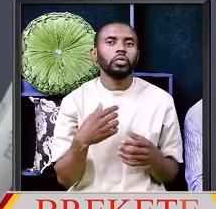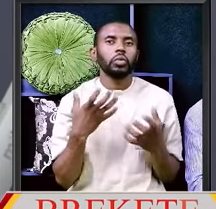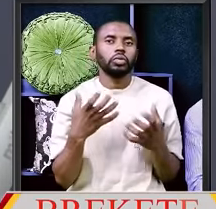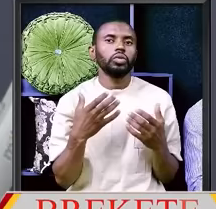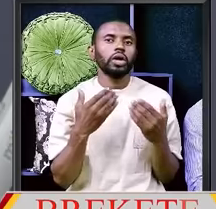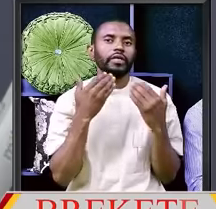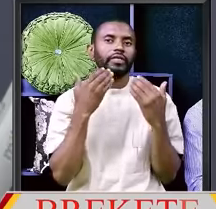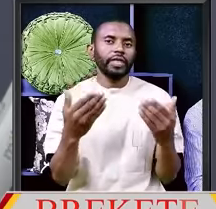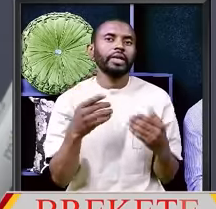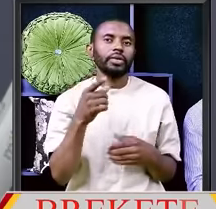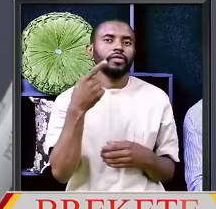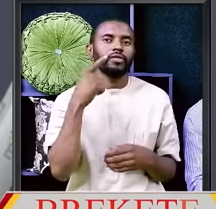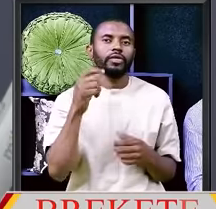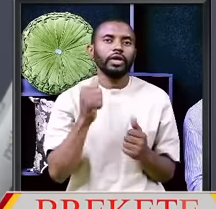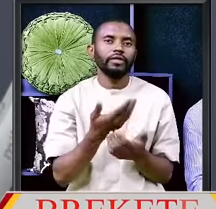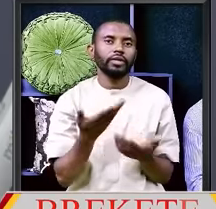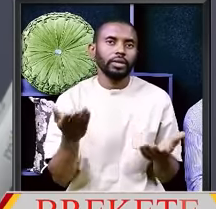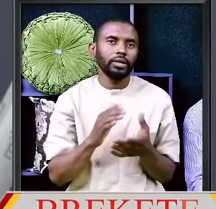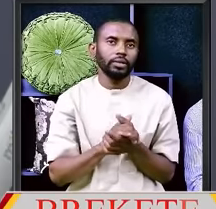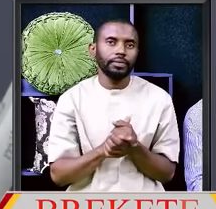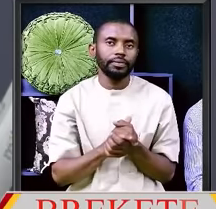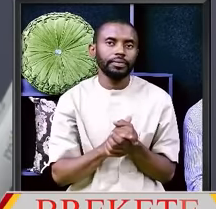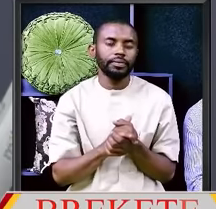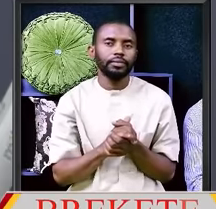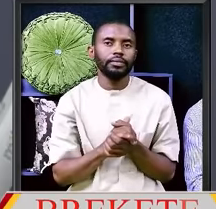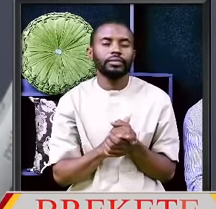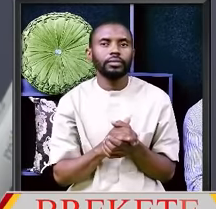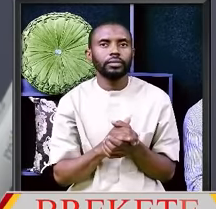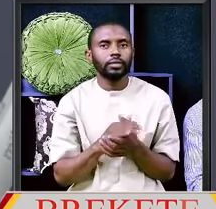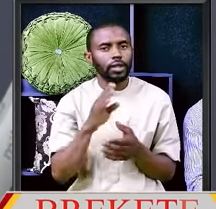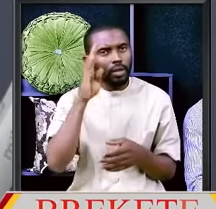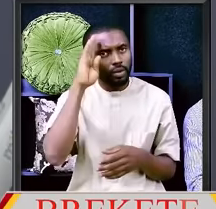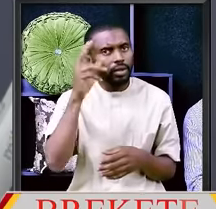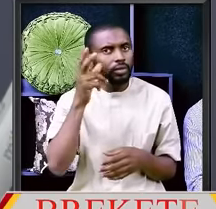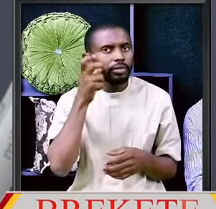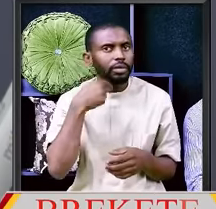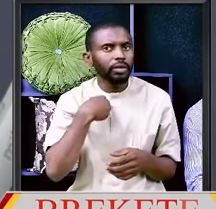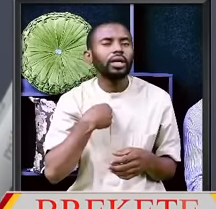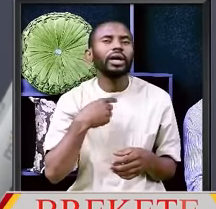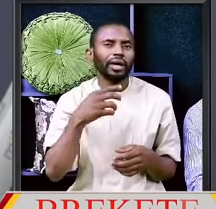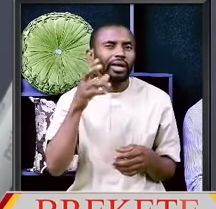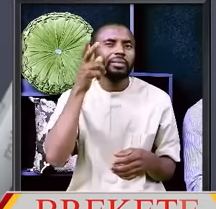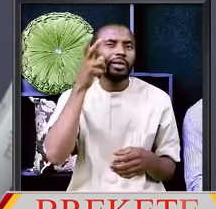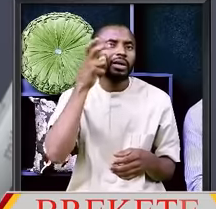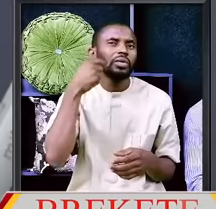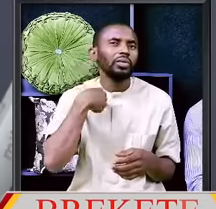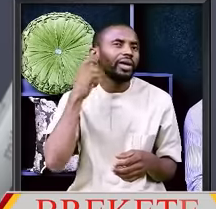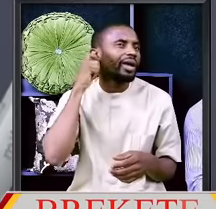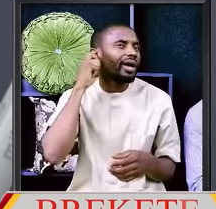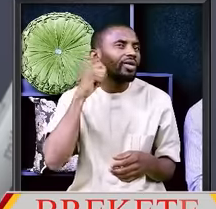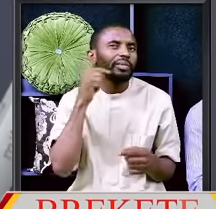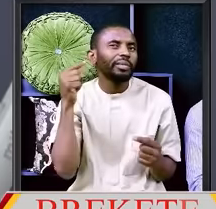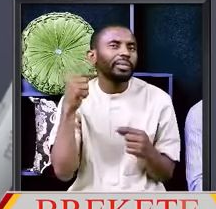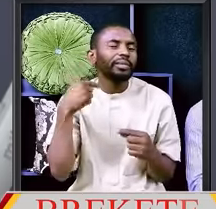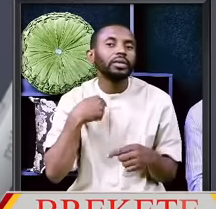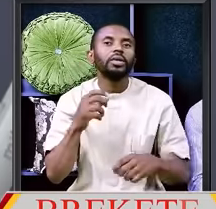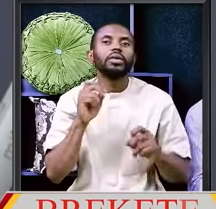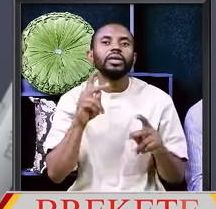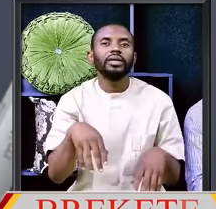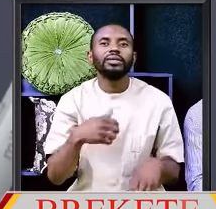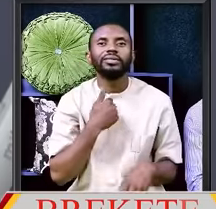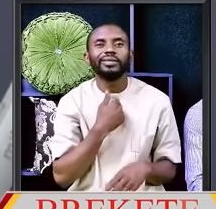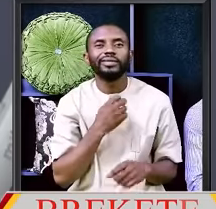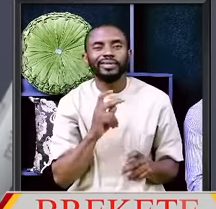thank you for everything. Mm. Hello, can you hear me, sir? Are they hear you? Yeah, no, they pay me, ma. Oh, I'm sorry,